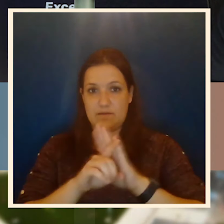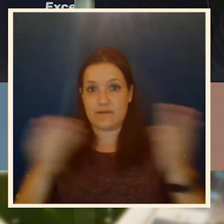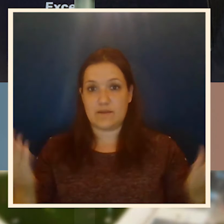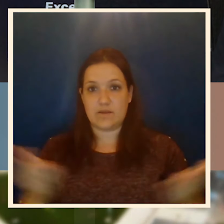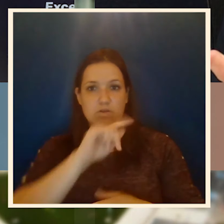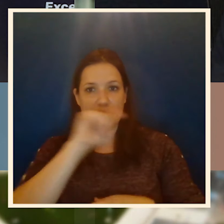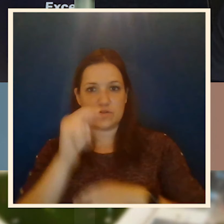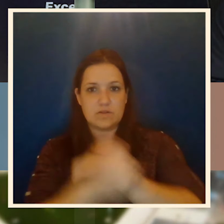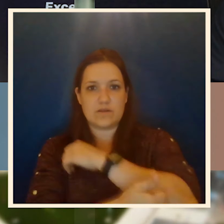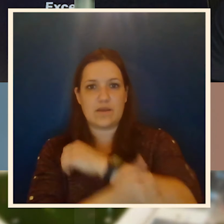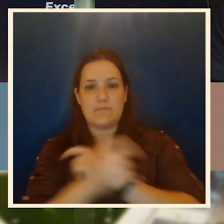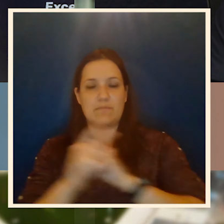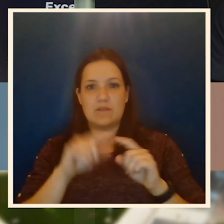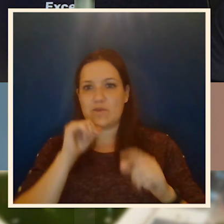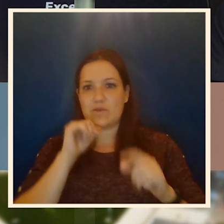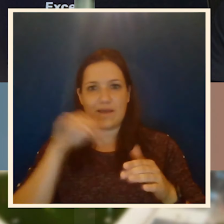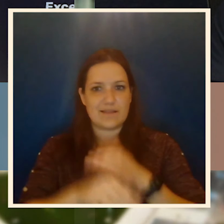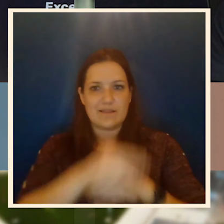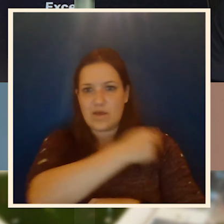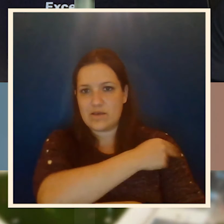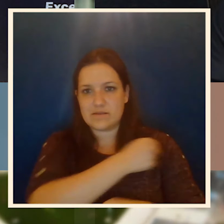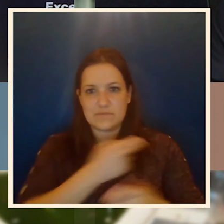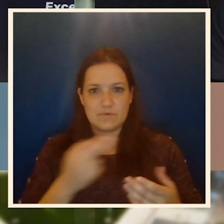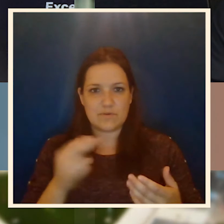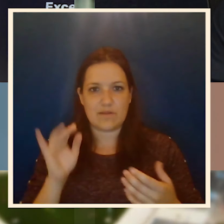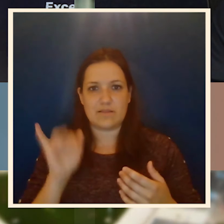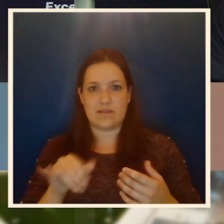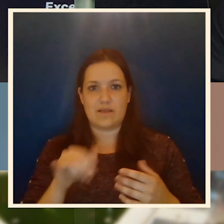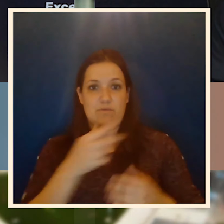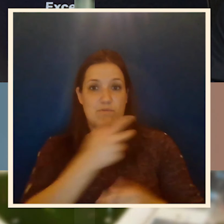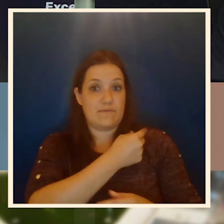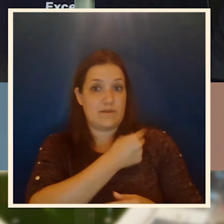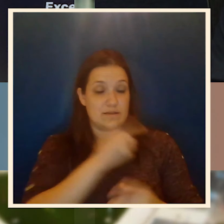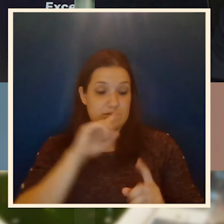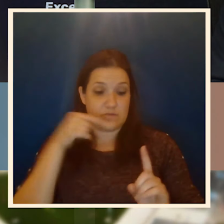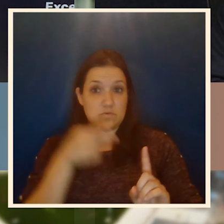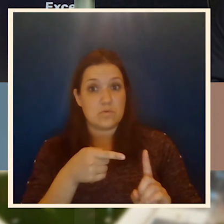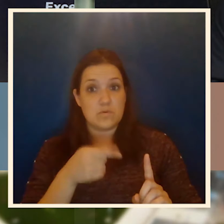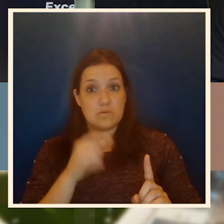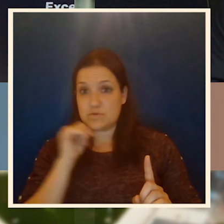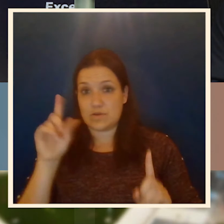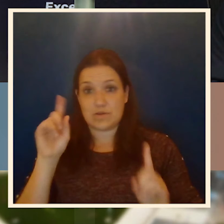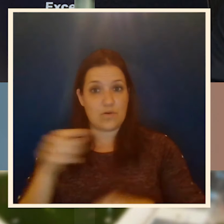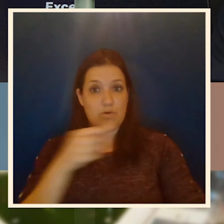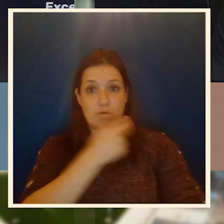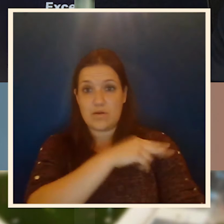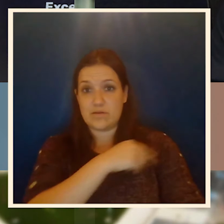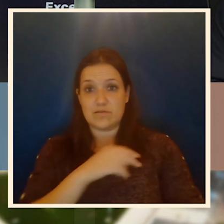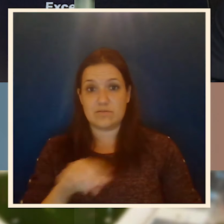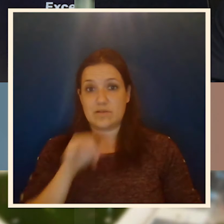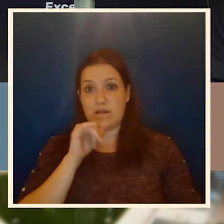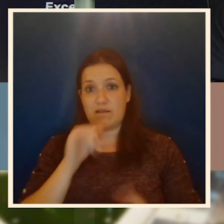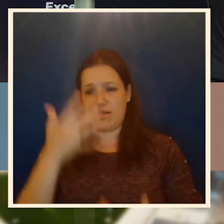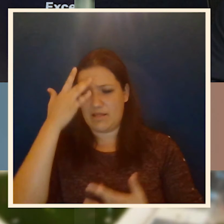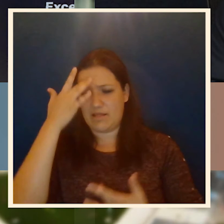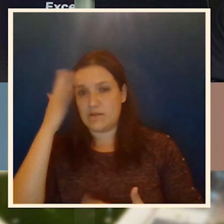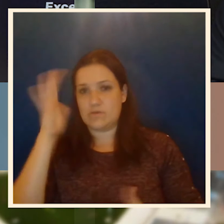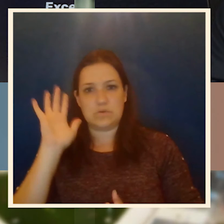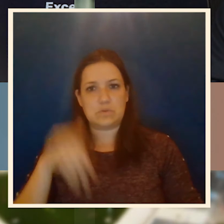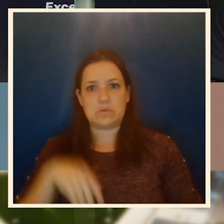confirmed variants that have been identified in Tulare County, but they're not ending up in the hospital, which is what